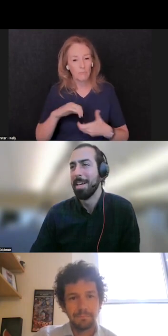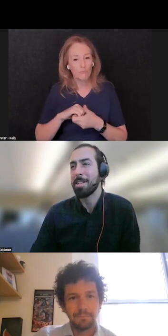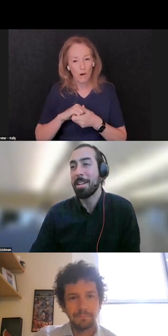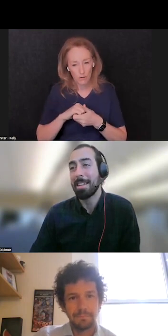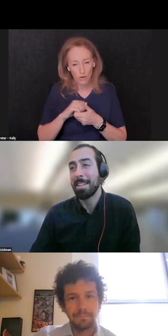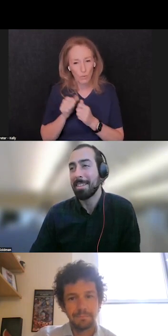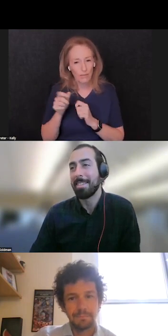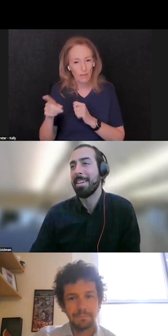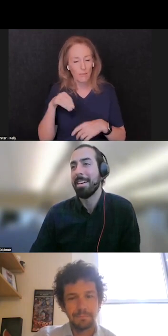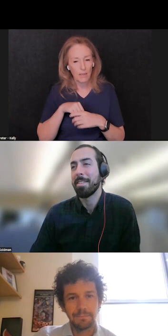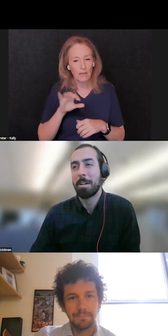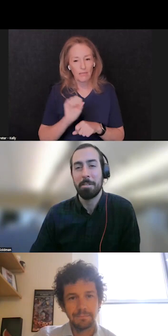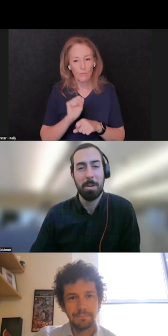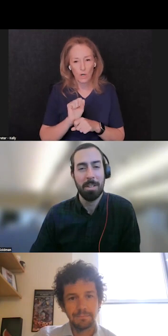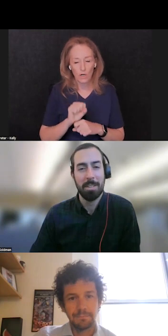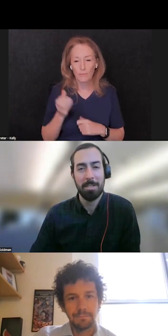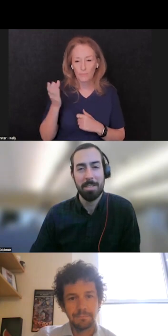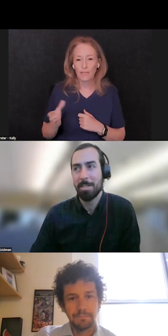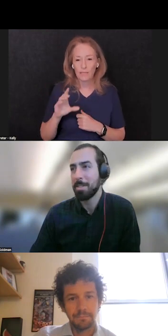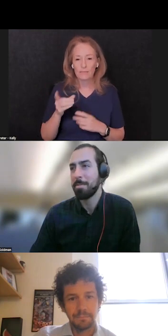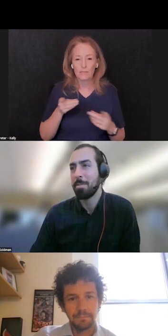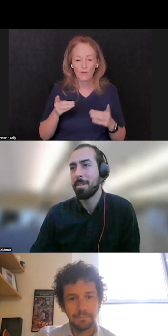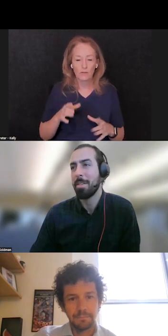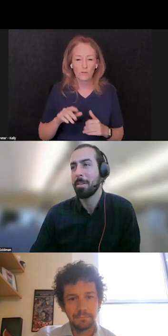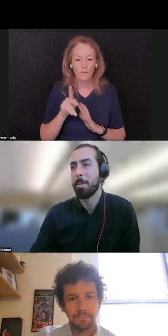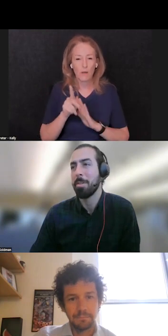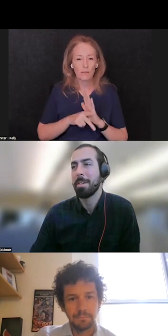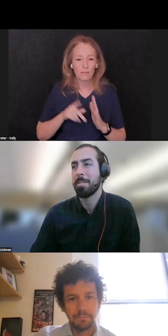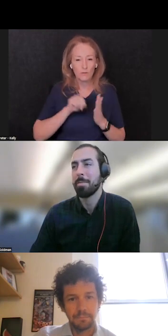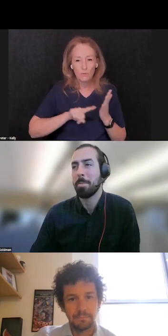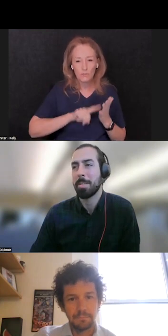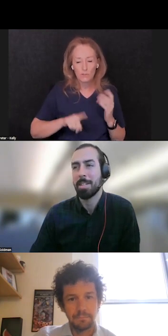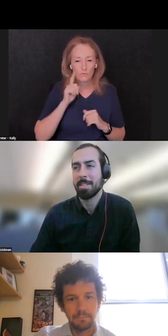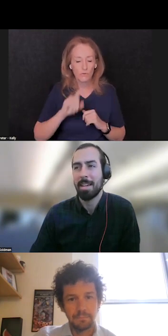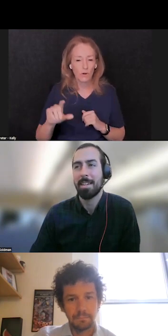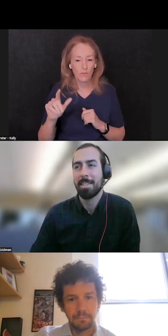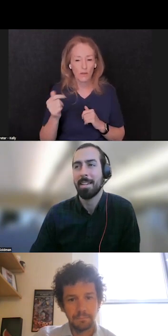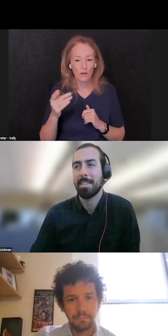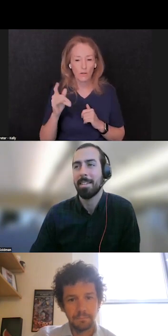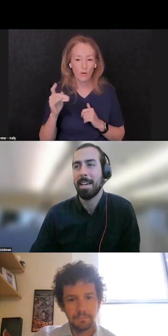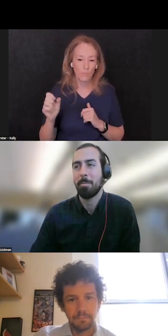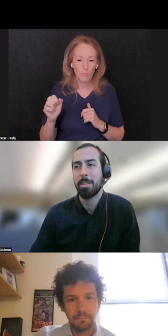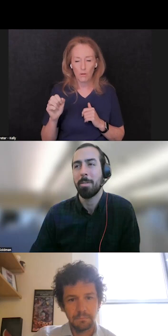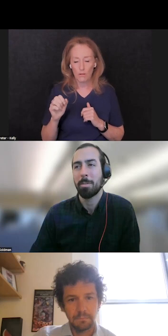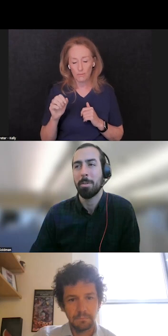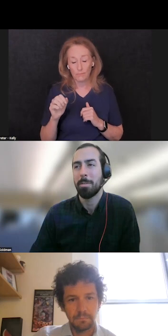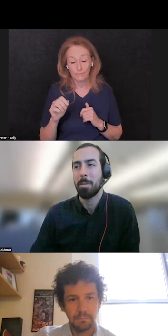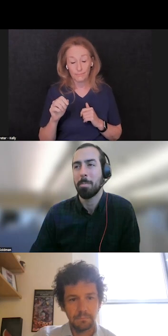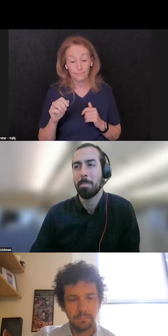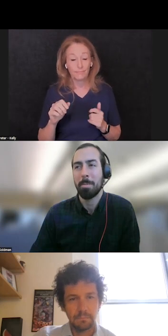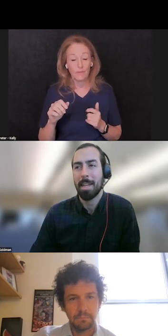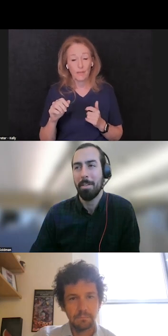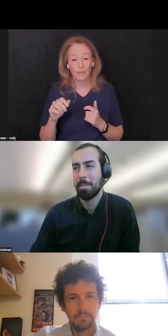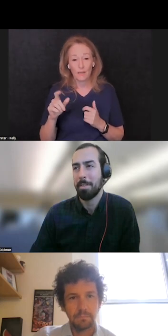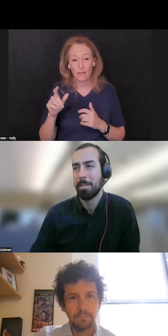So Jonathan is the Director of Policy Research for the Global Center for Implementation Science at the NYU School of